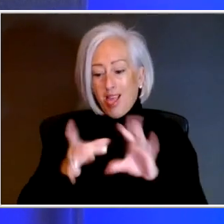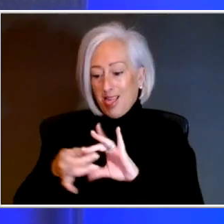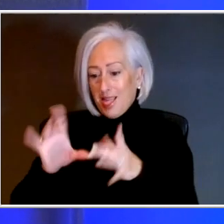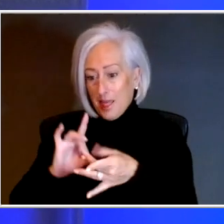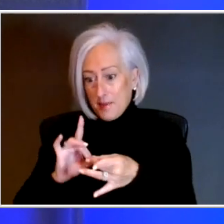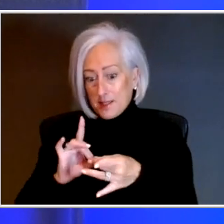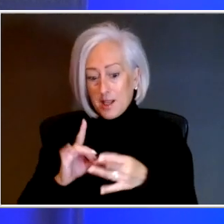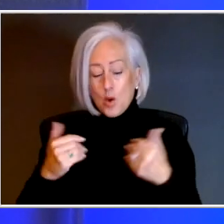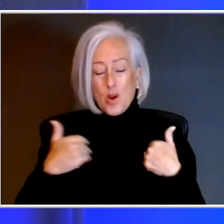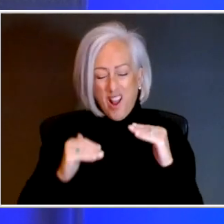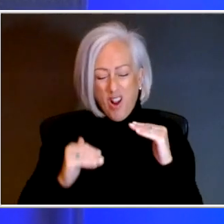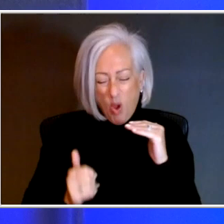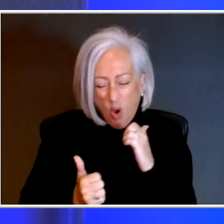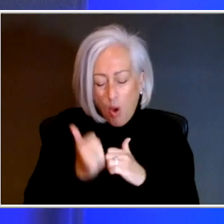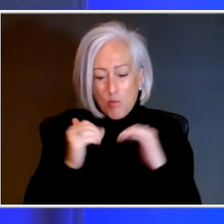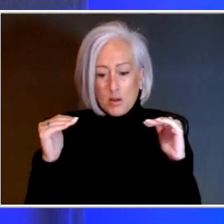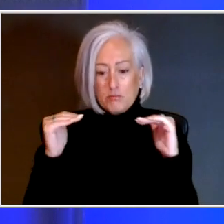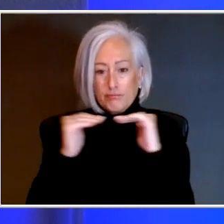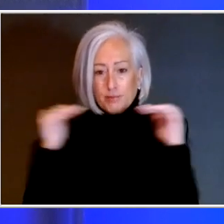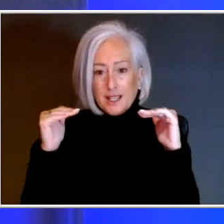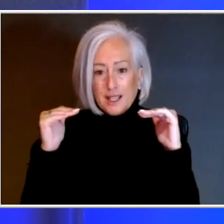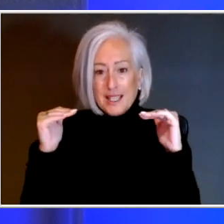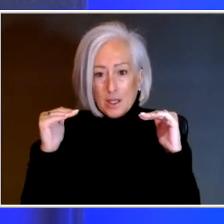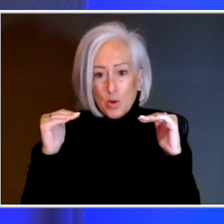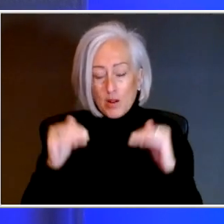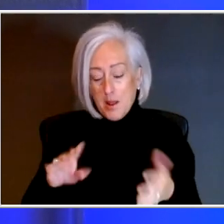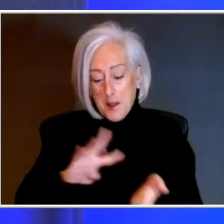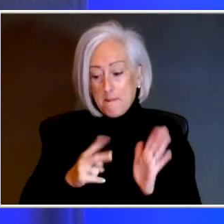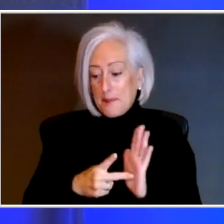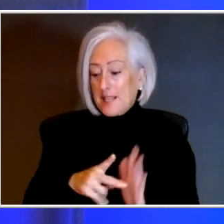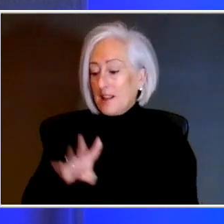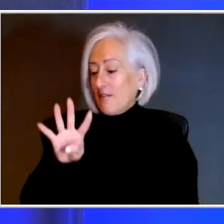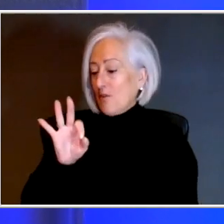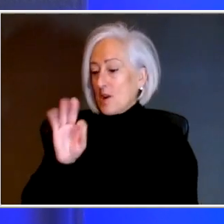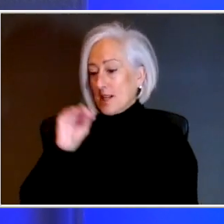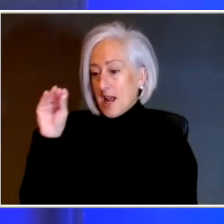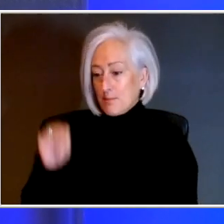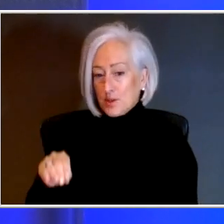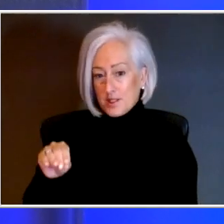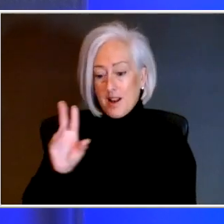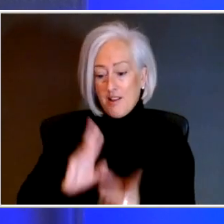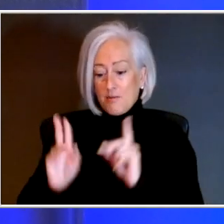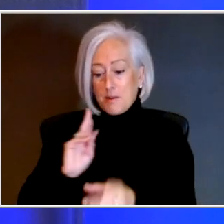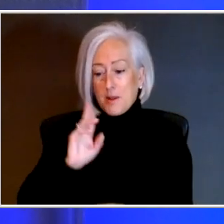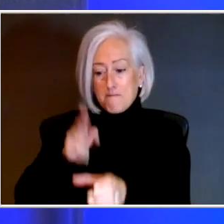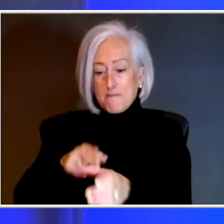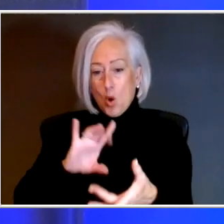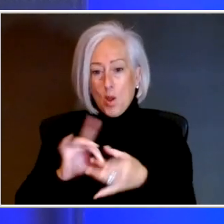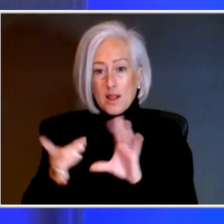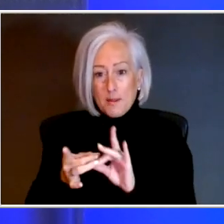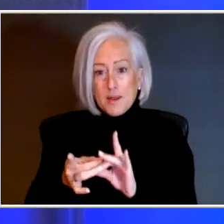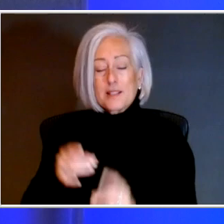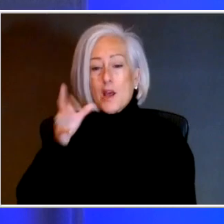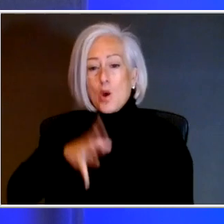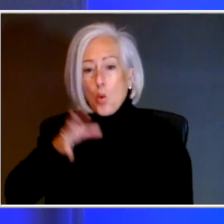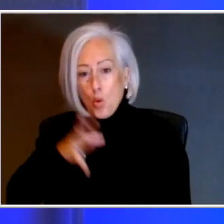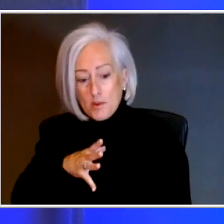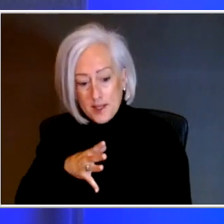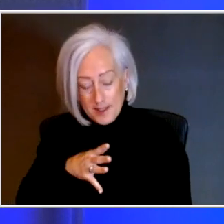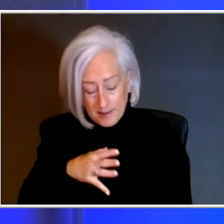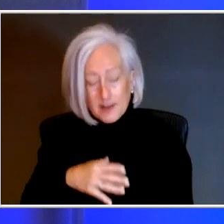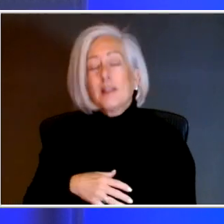participation rates. So 49% of participants were female. And we're seeing that both in high school and collegiate level as well.